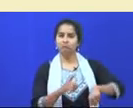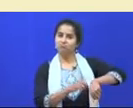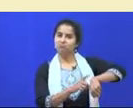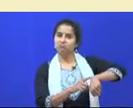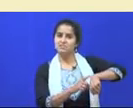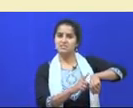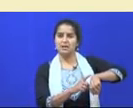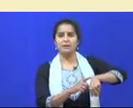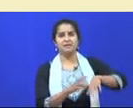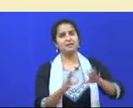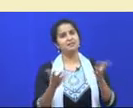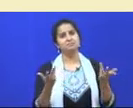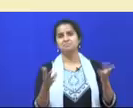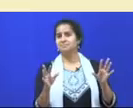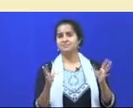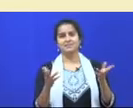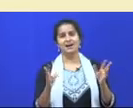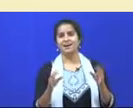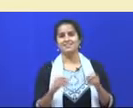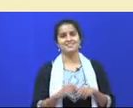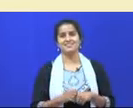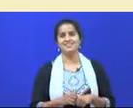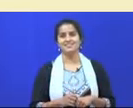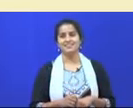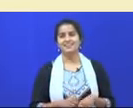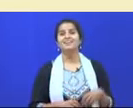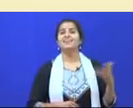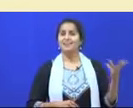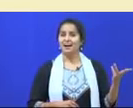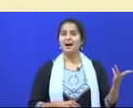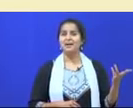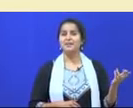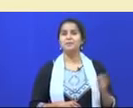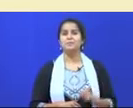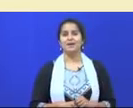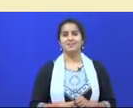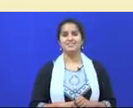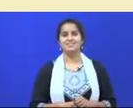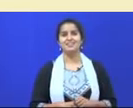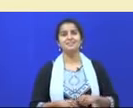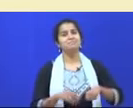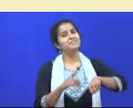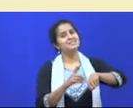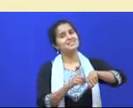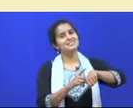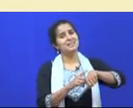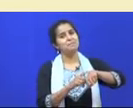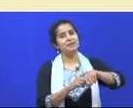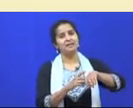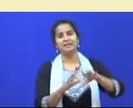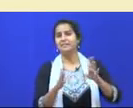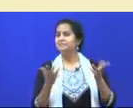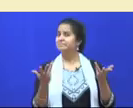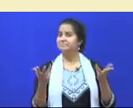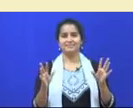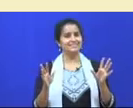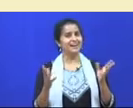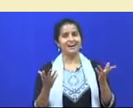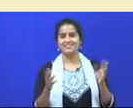kintu samayaha nasti. Karyam asti,